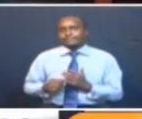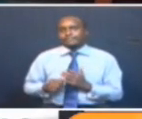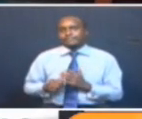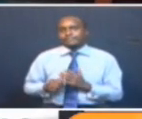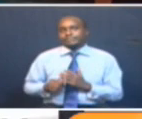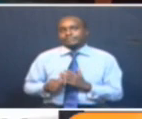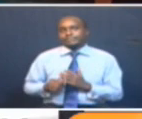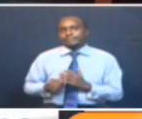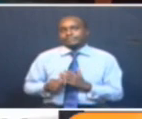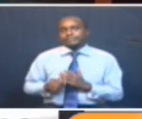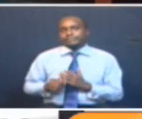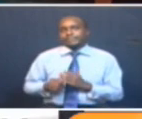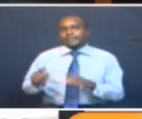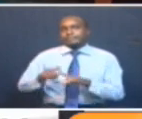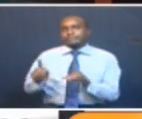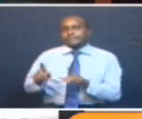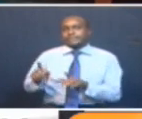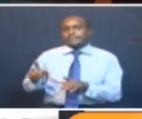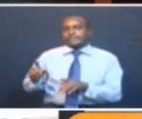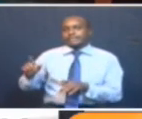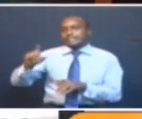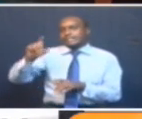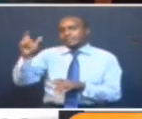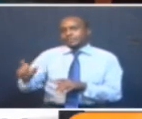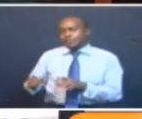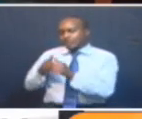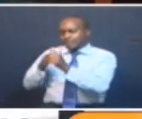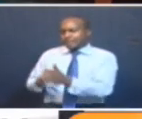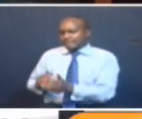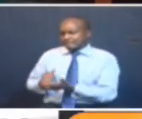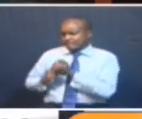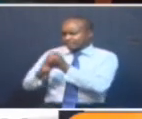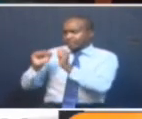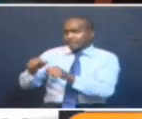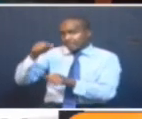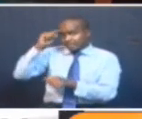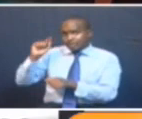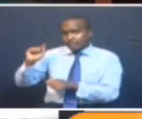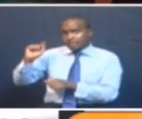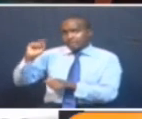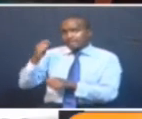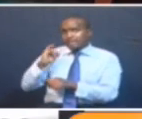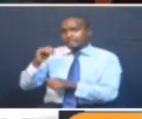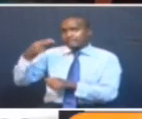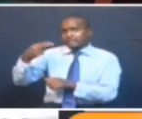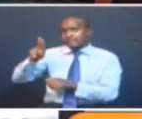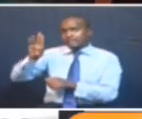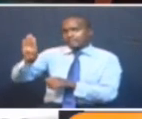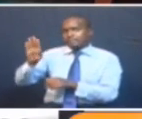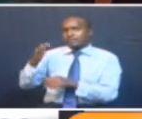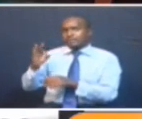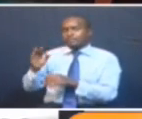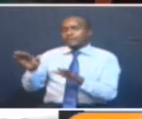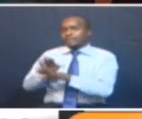but also regional leaders, will they support this all? Because, you know, Kenya is the hub of everything. It's the